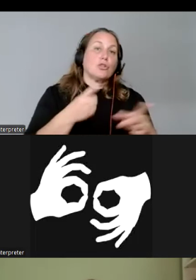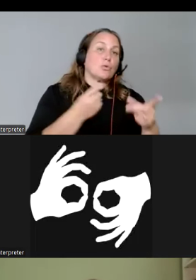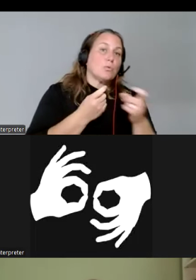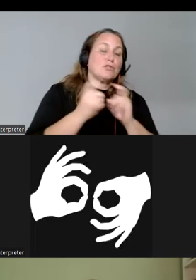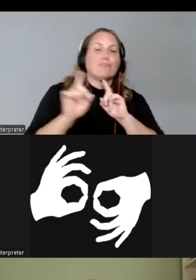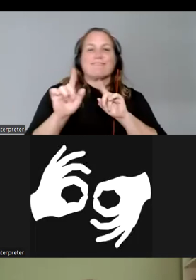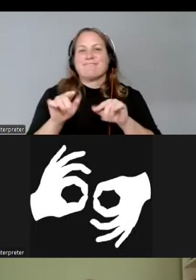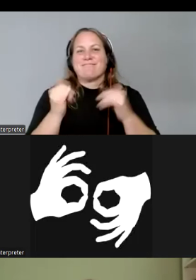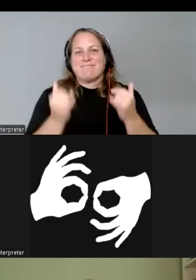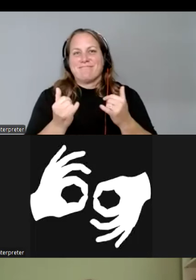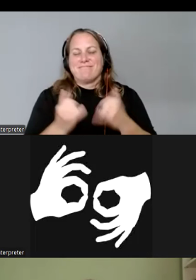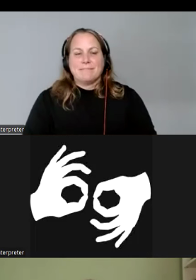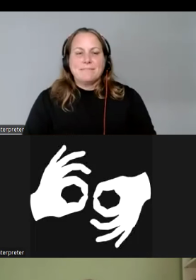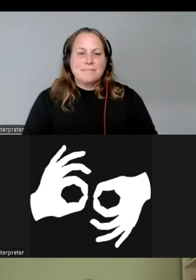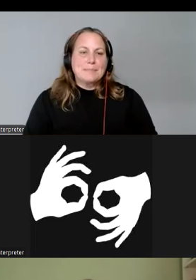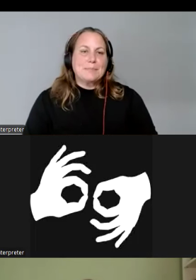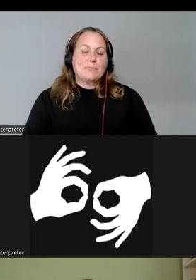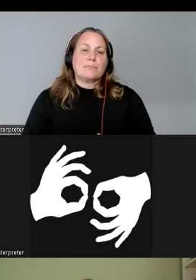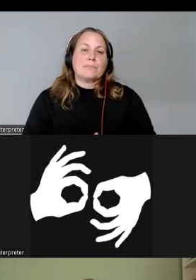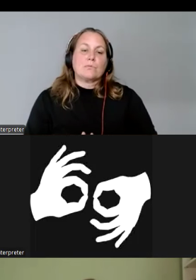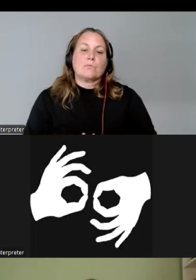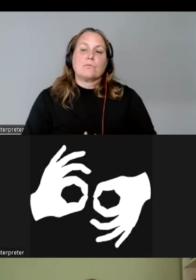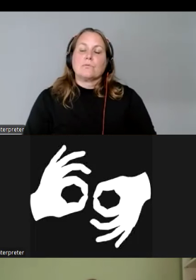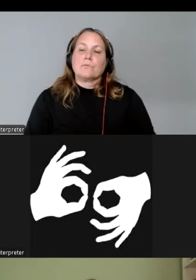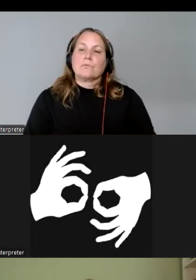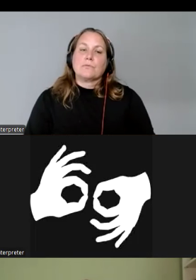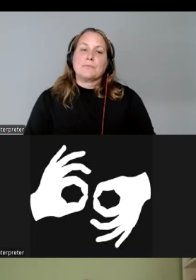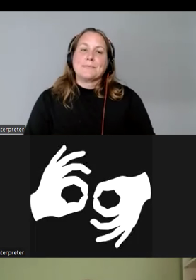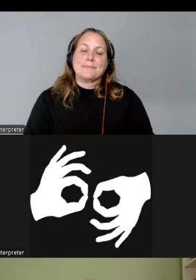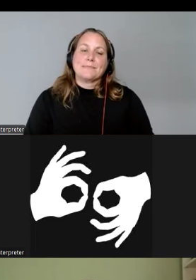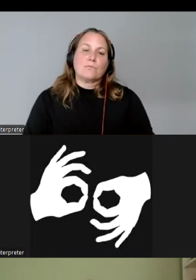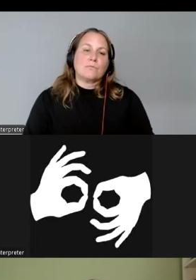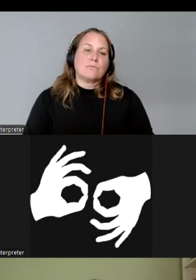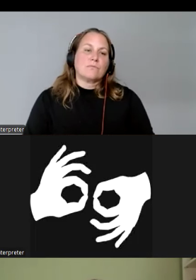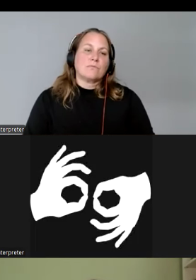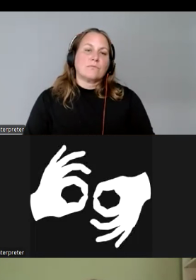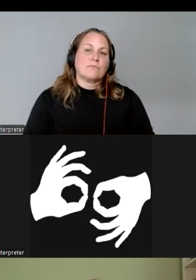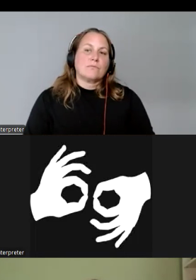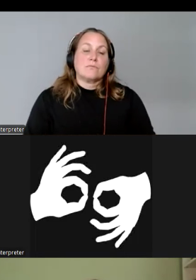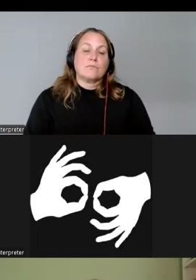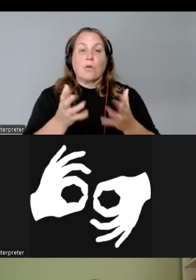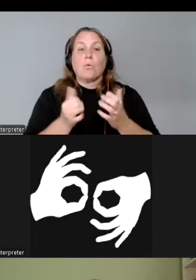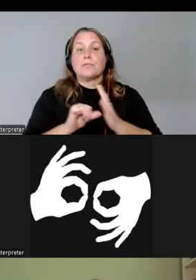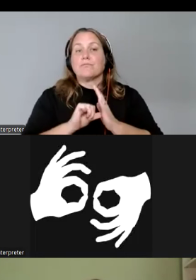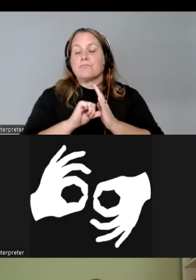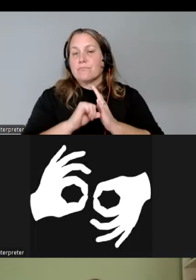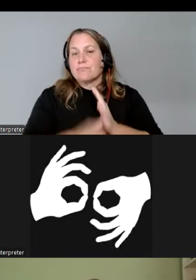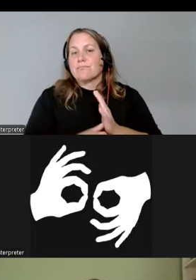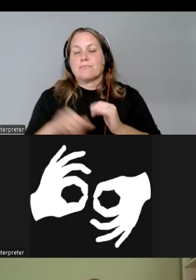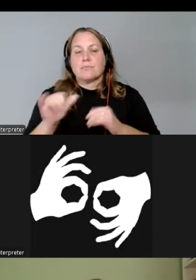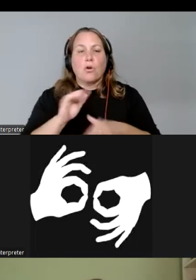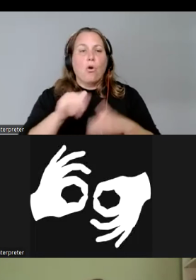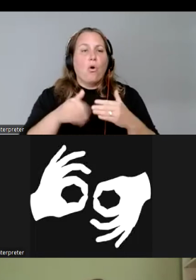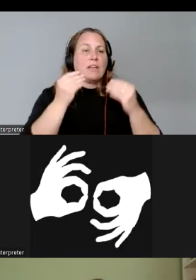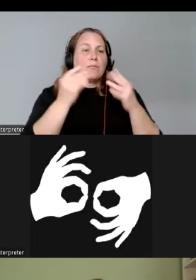directly. I want to point out that all the information shared today will be shared with